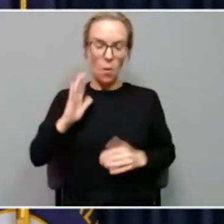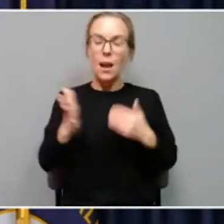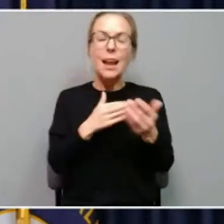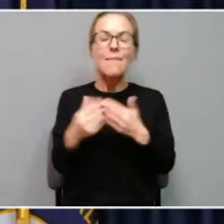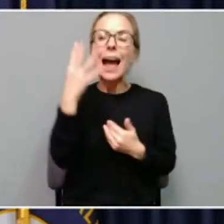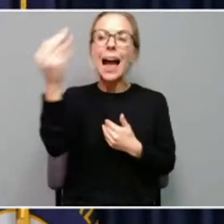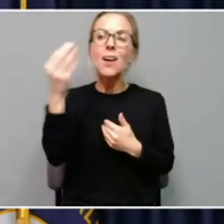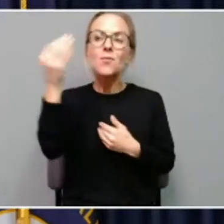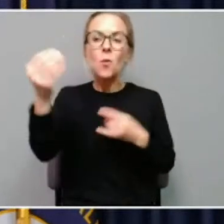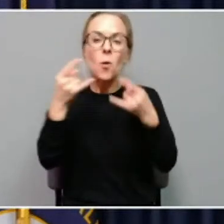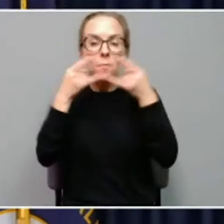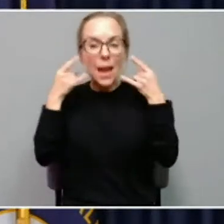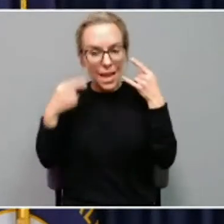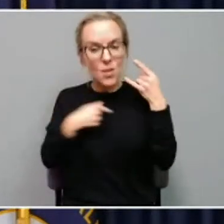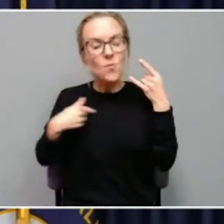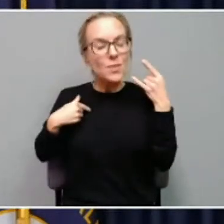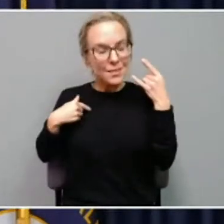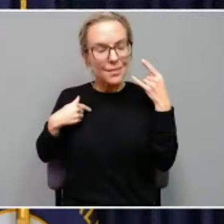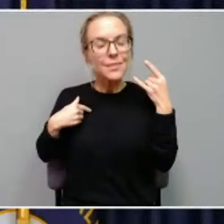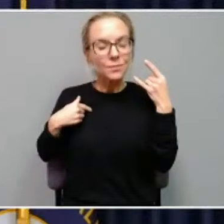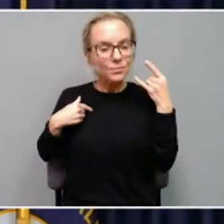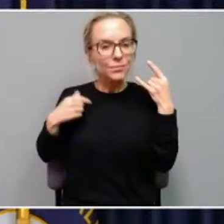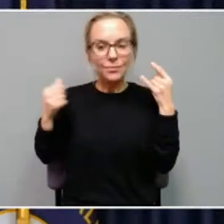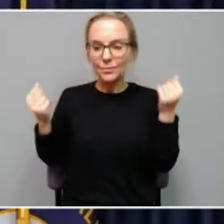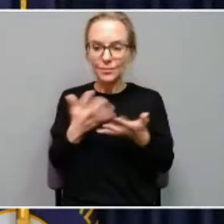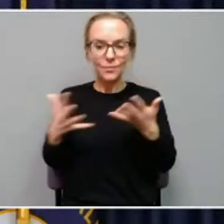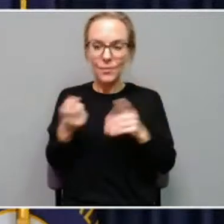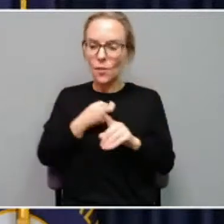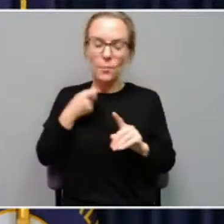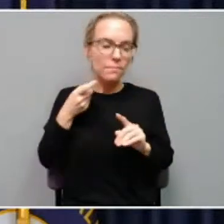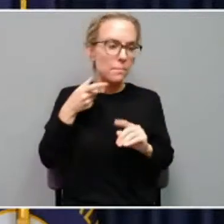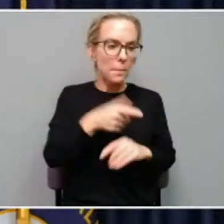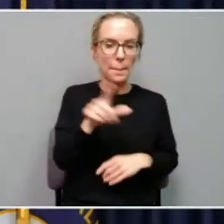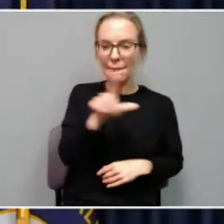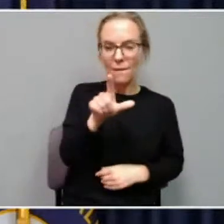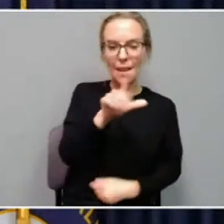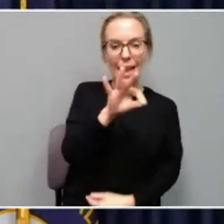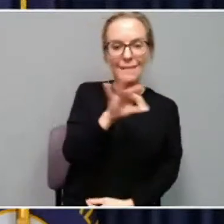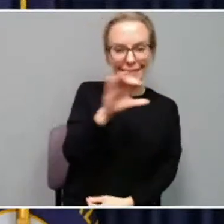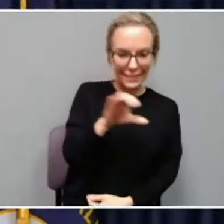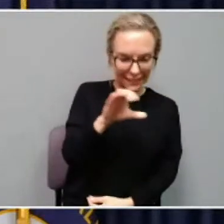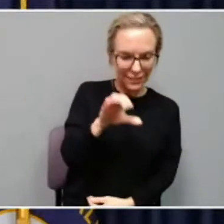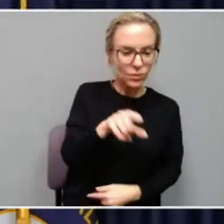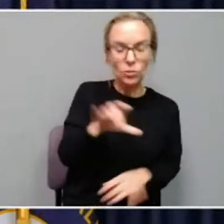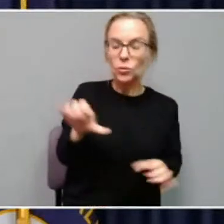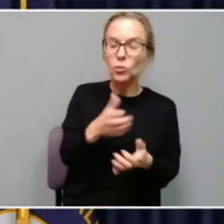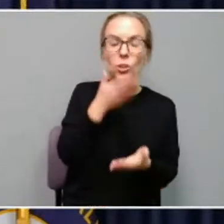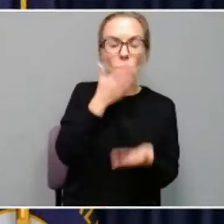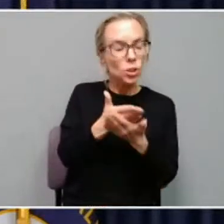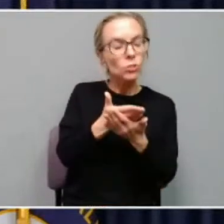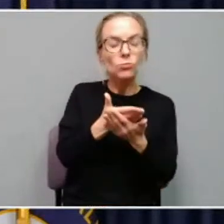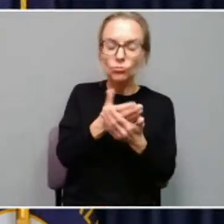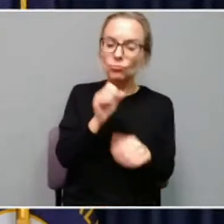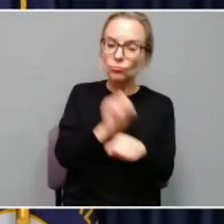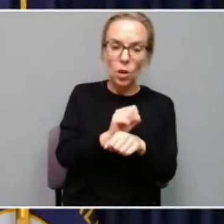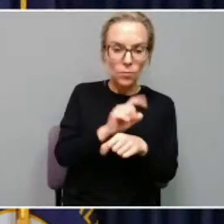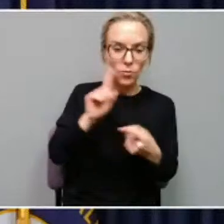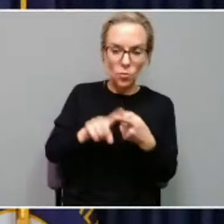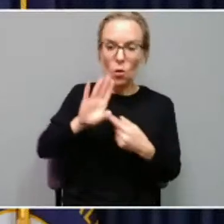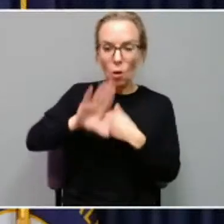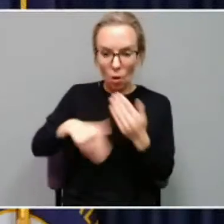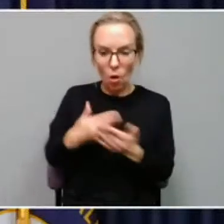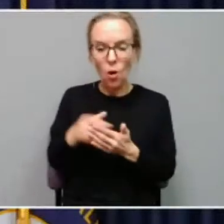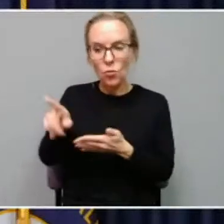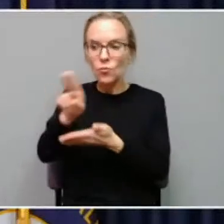holding big ones. Everything from Louisville FC that did a really good job to all of our